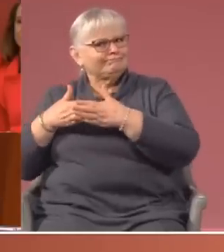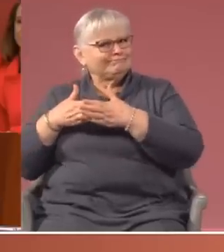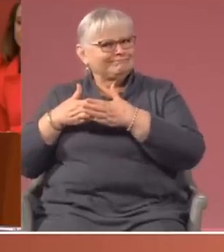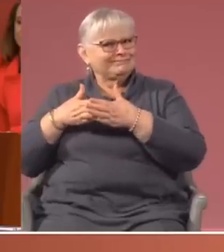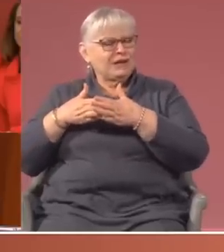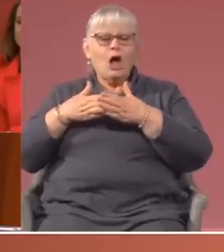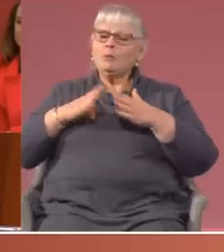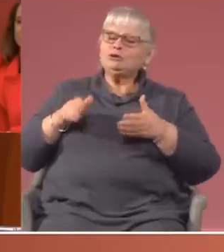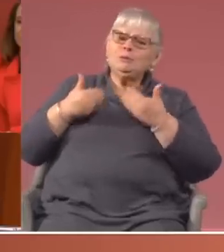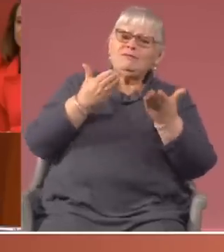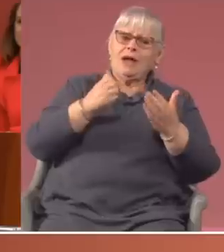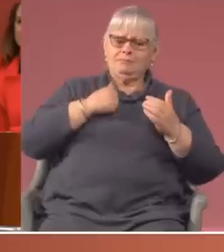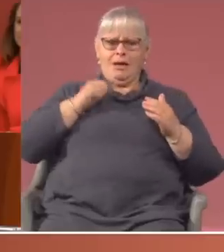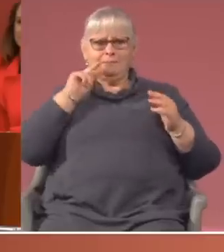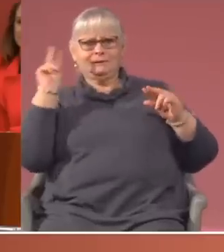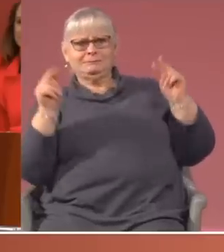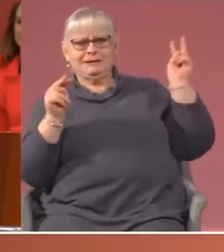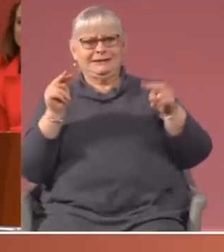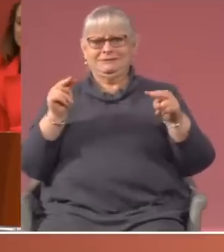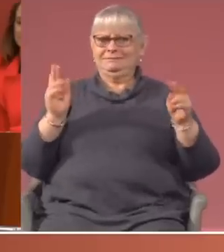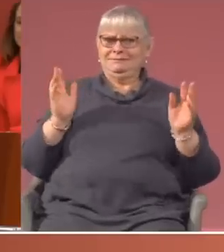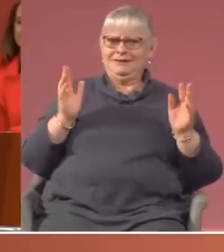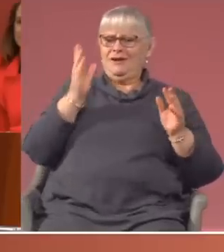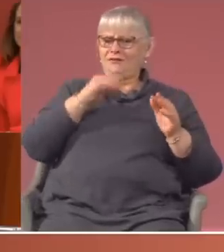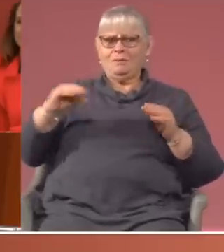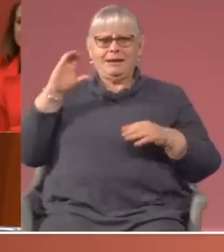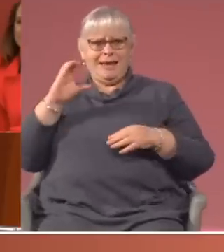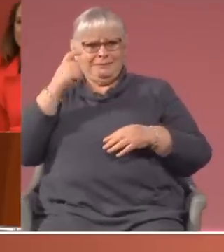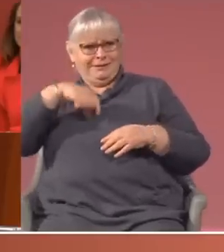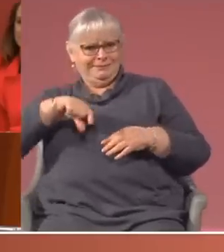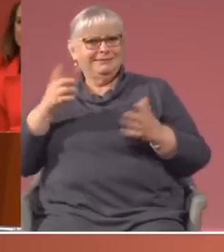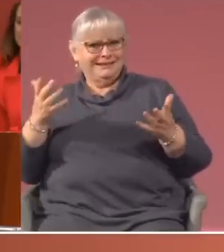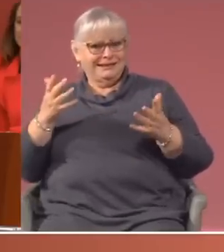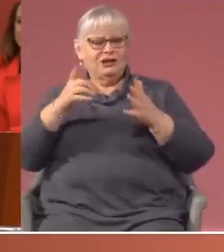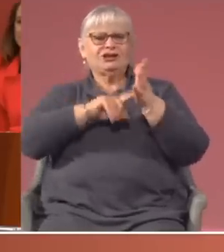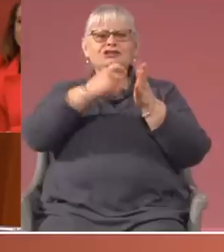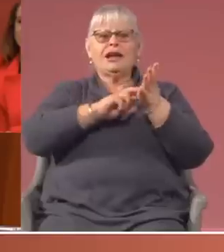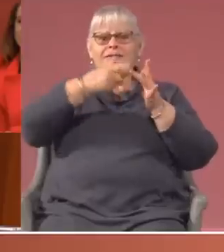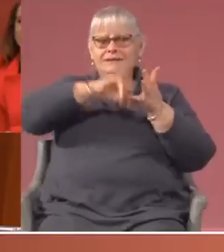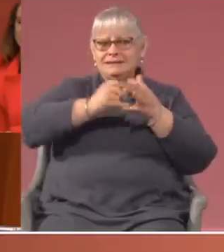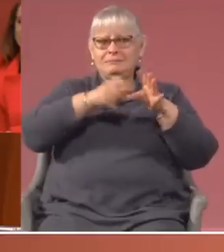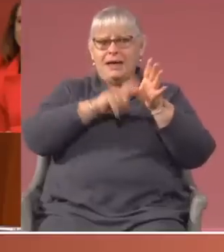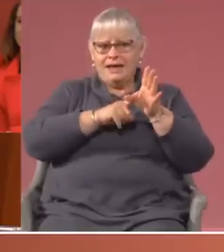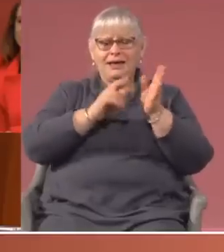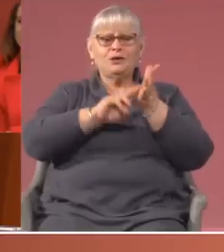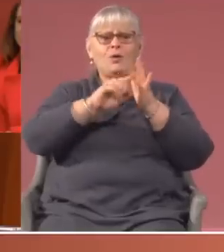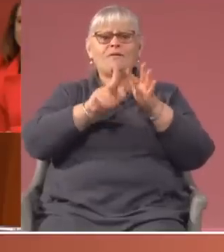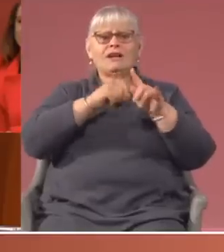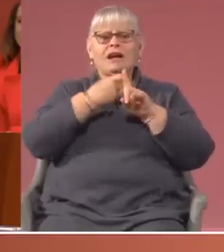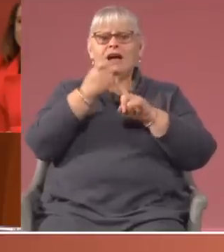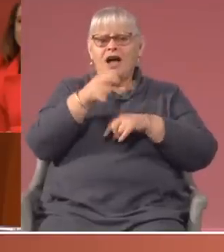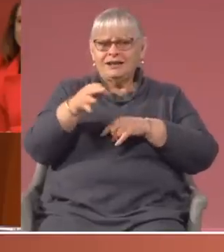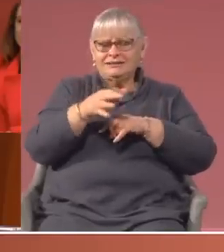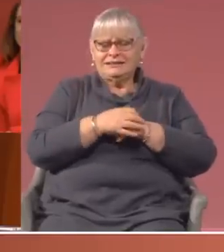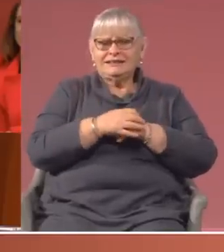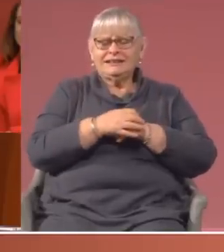my perspective as a representative of Canberra, Jervis Bay, and Norfolk Island in